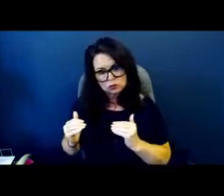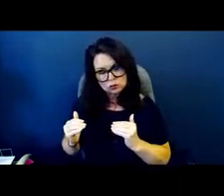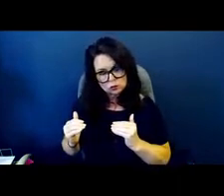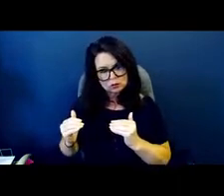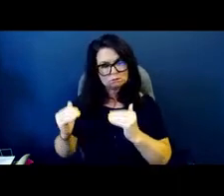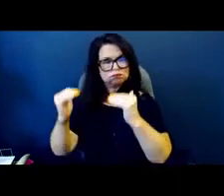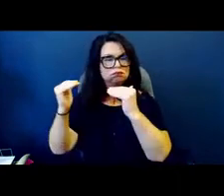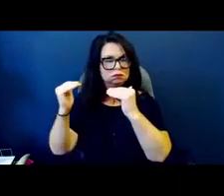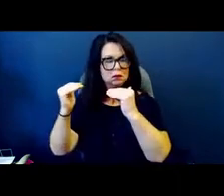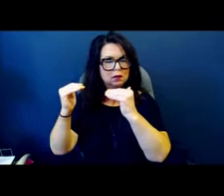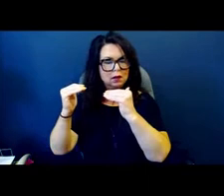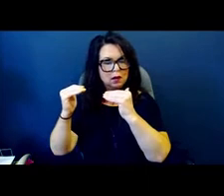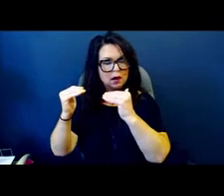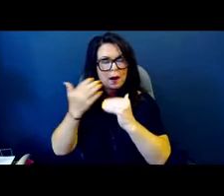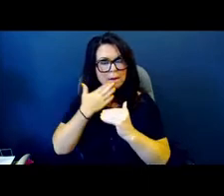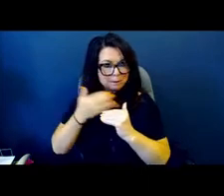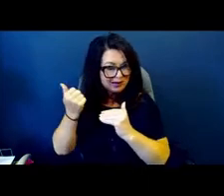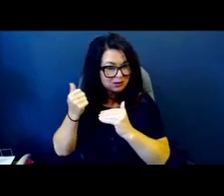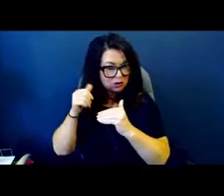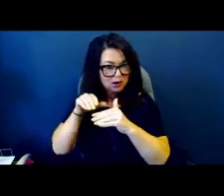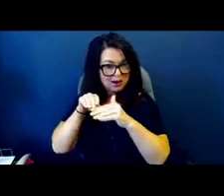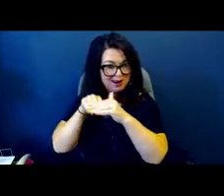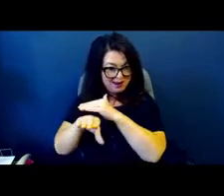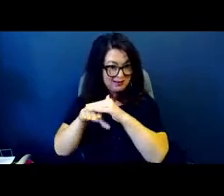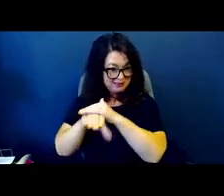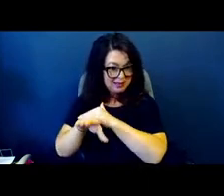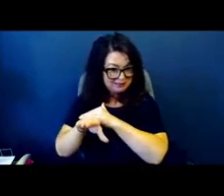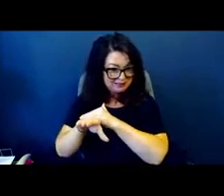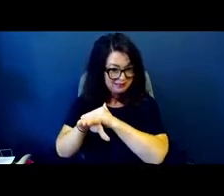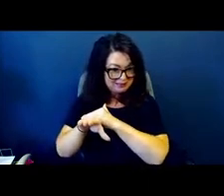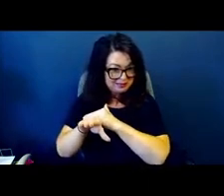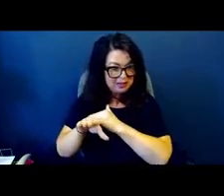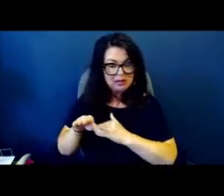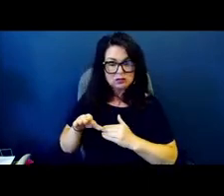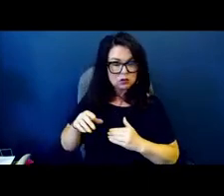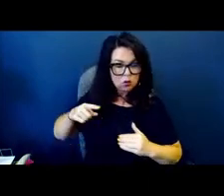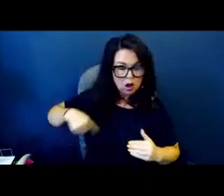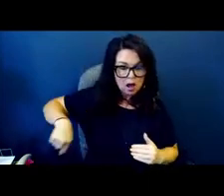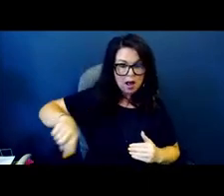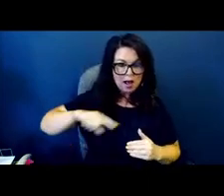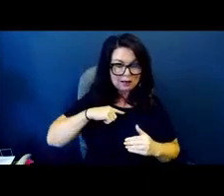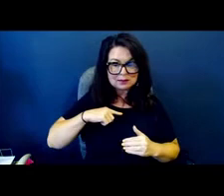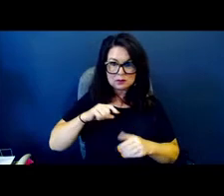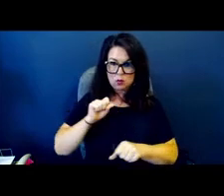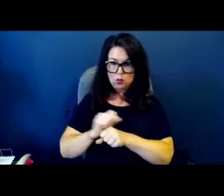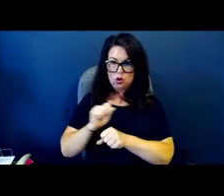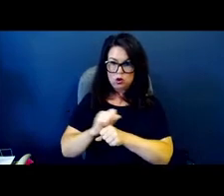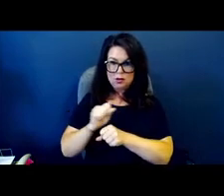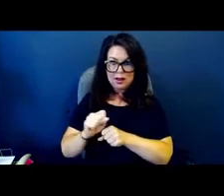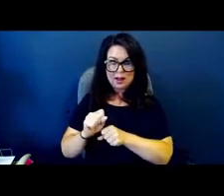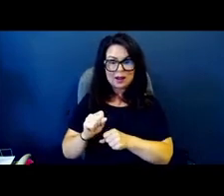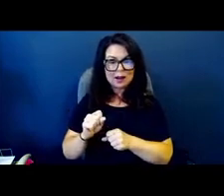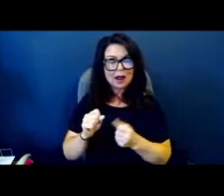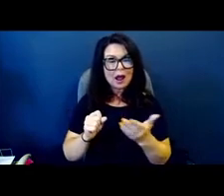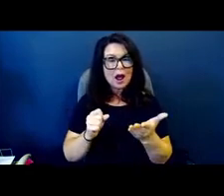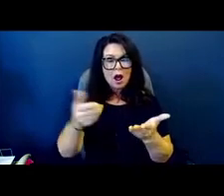because even those of us who are in the workforce are still having to turn down promotions that